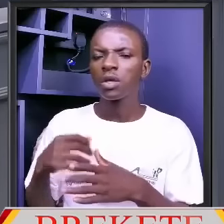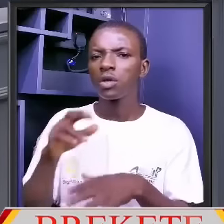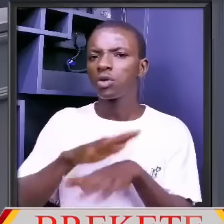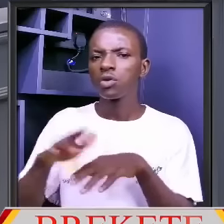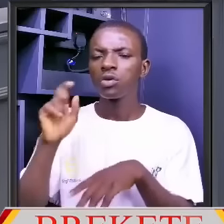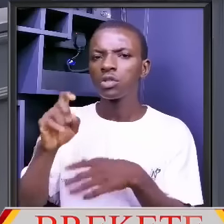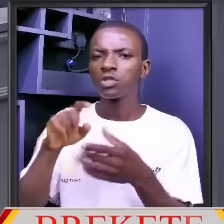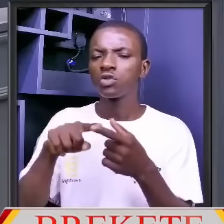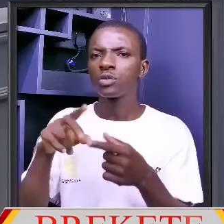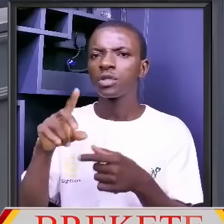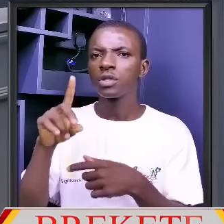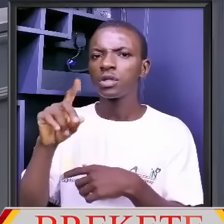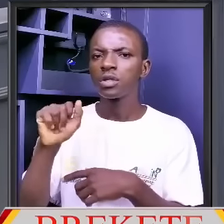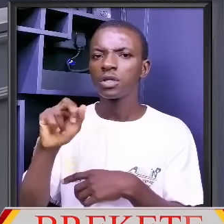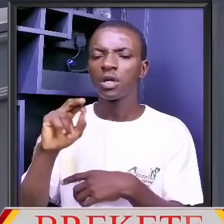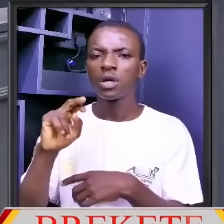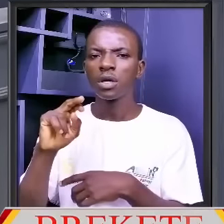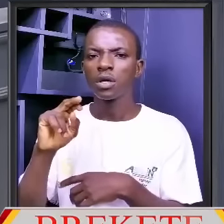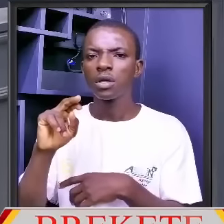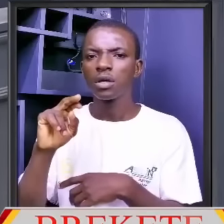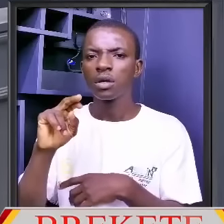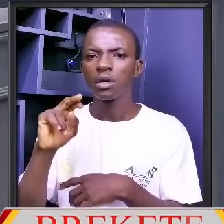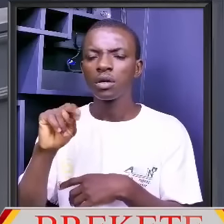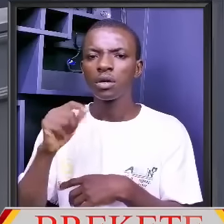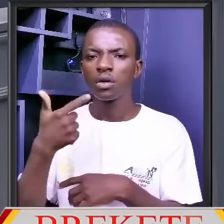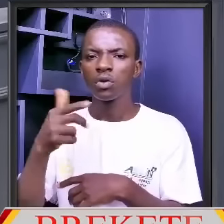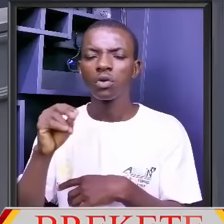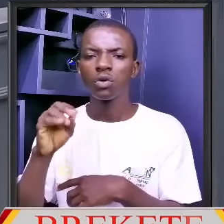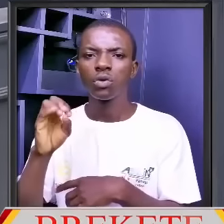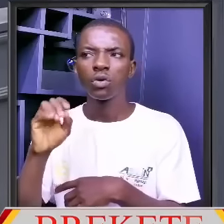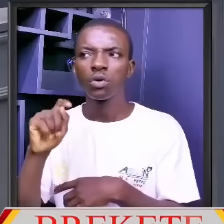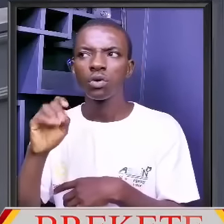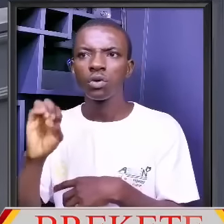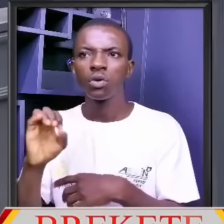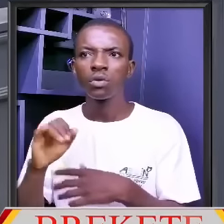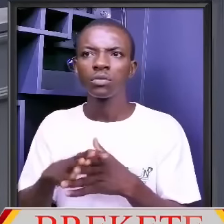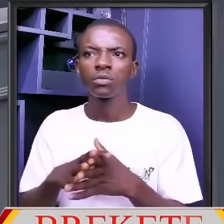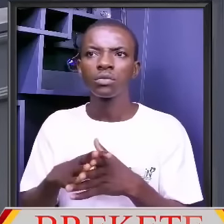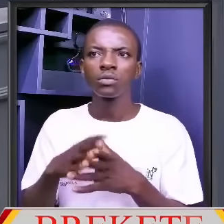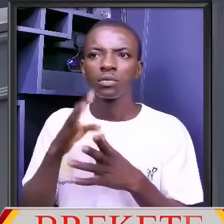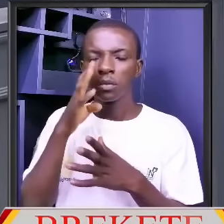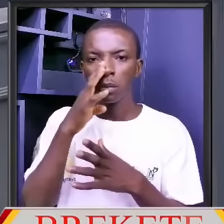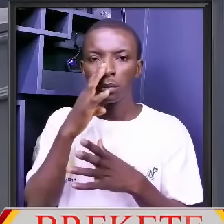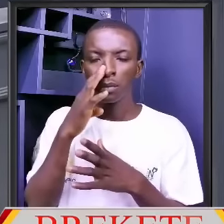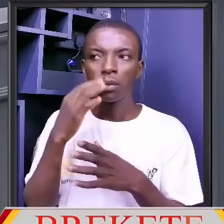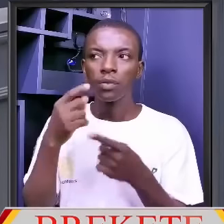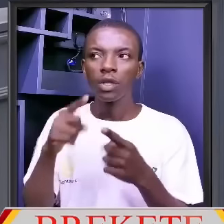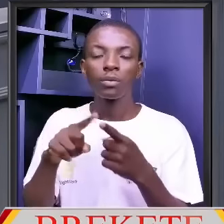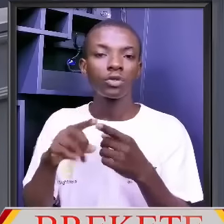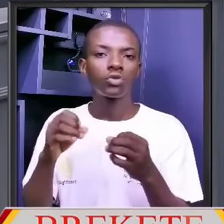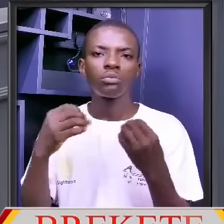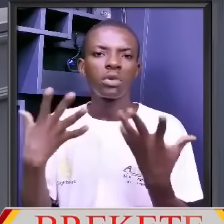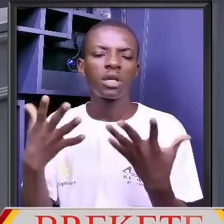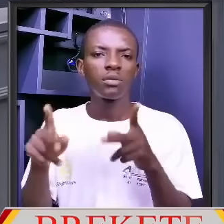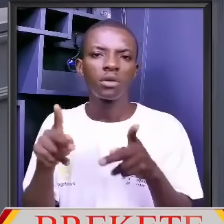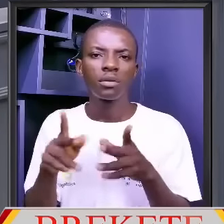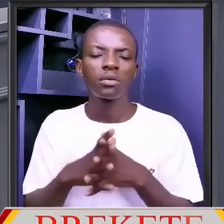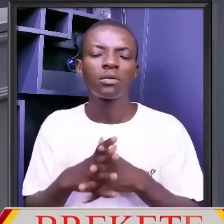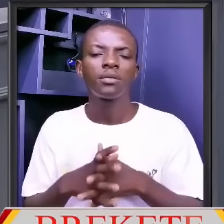don't need to be dangote before that thing go happen to you. Even, it happened to you. Okay, it happened to many